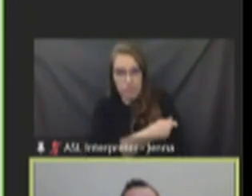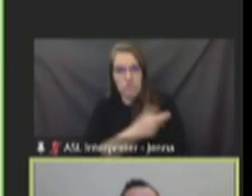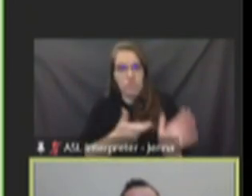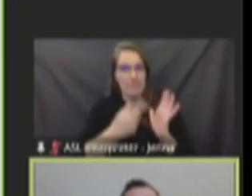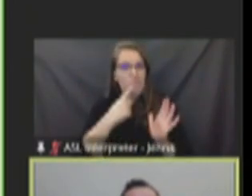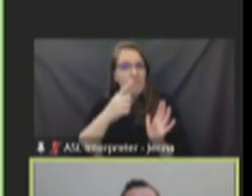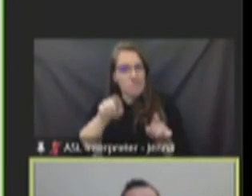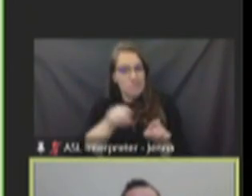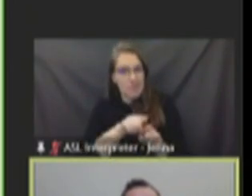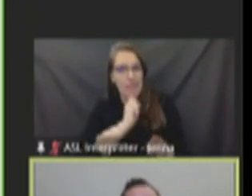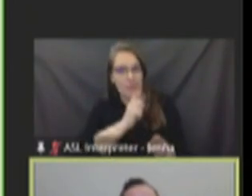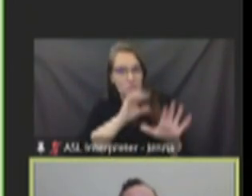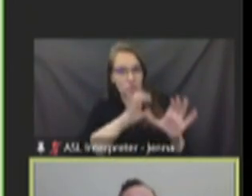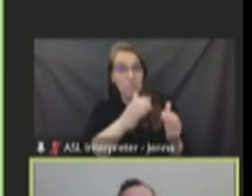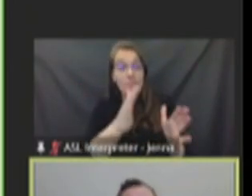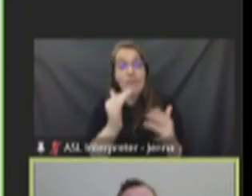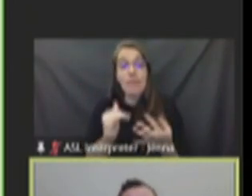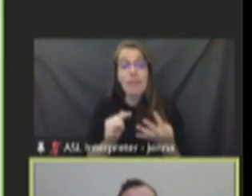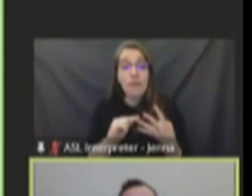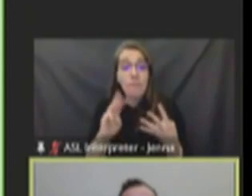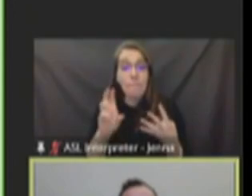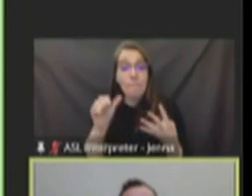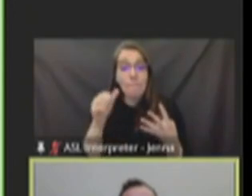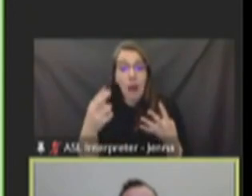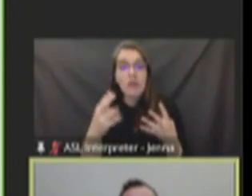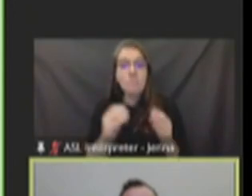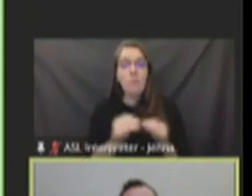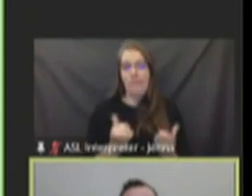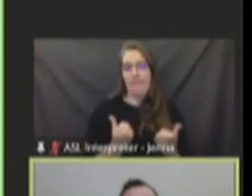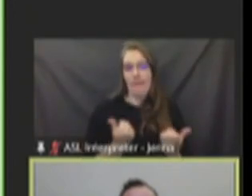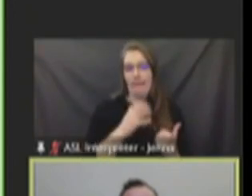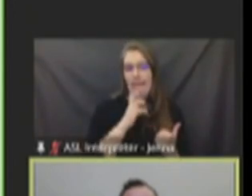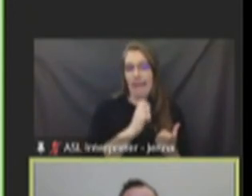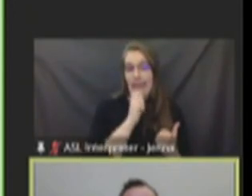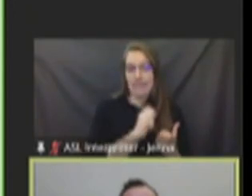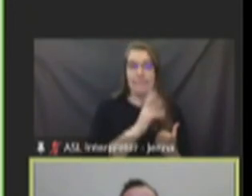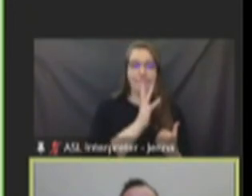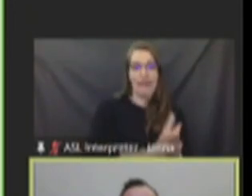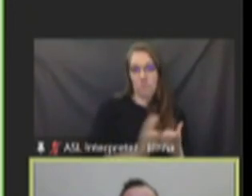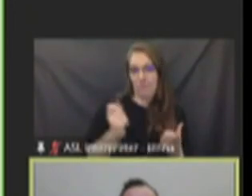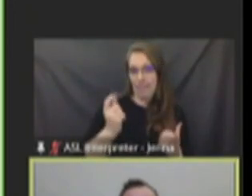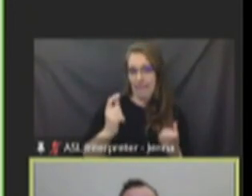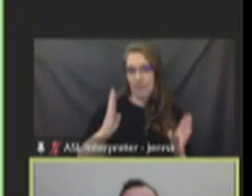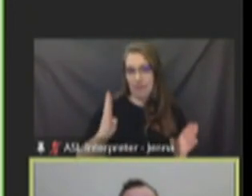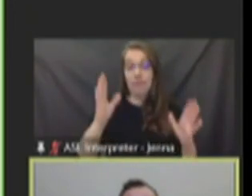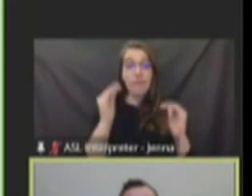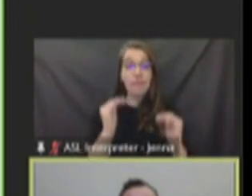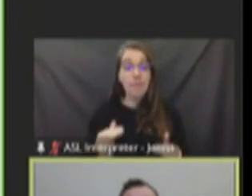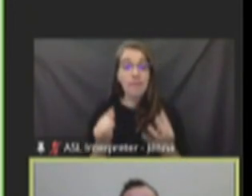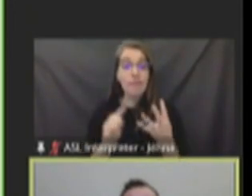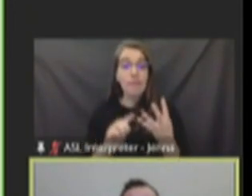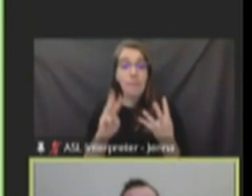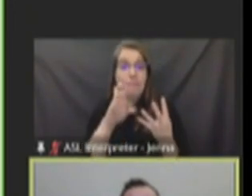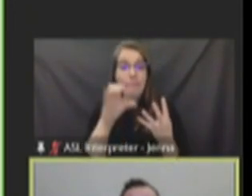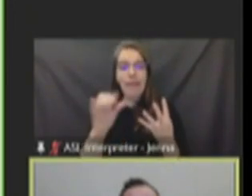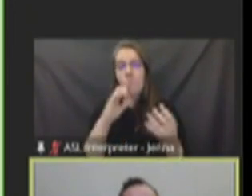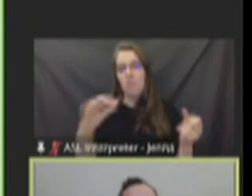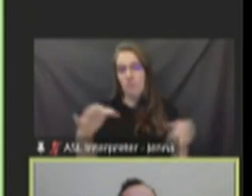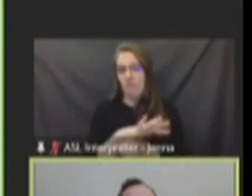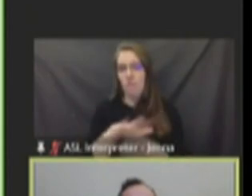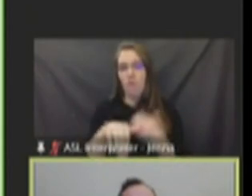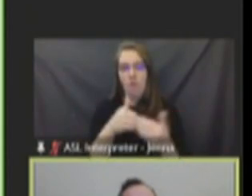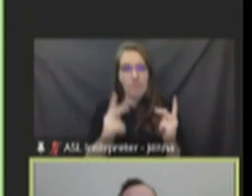we start to bring it down to the younger age group, 5 to 11. And then by May, it will cover all individuals over age of